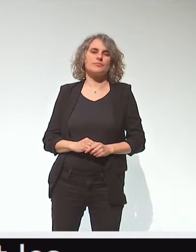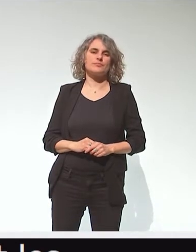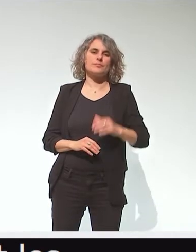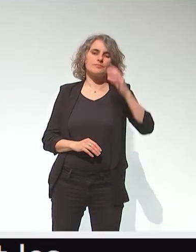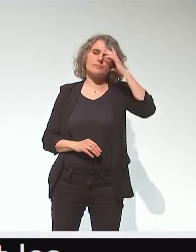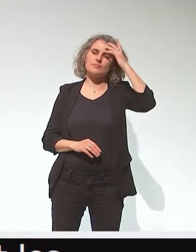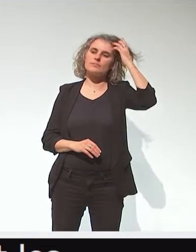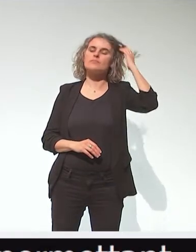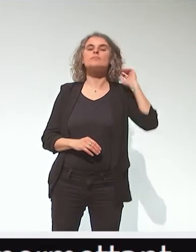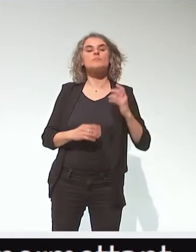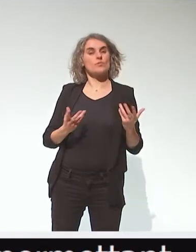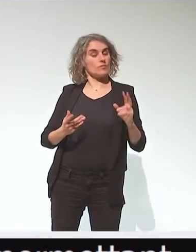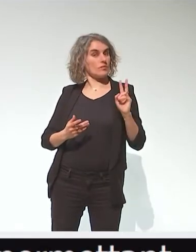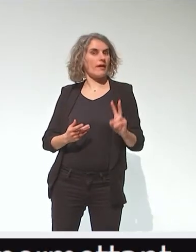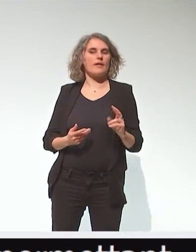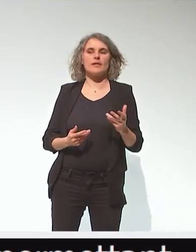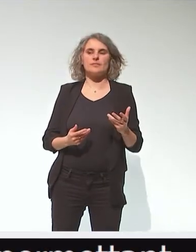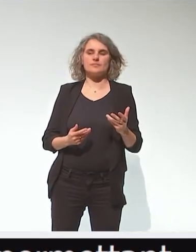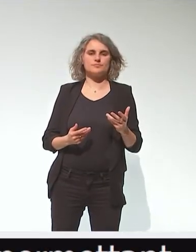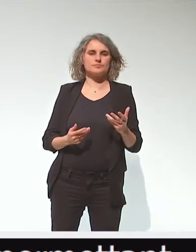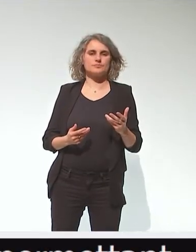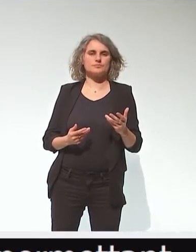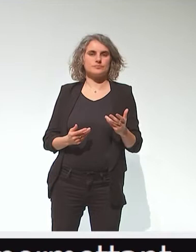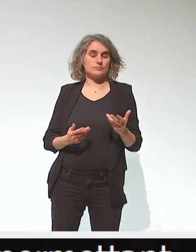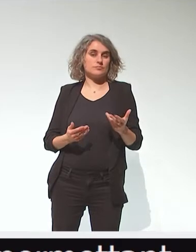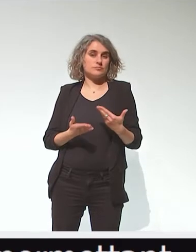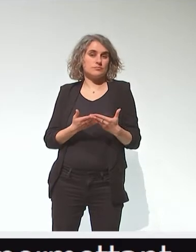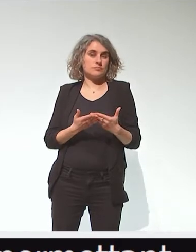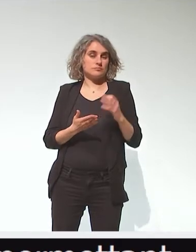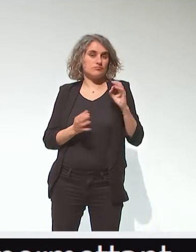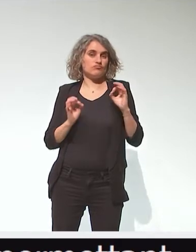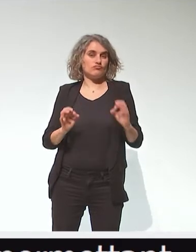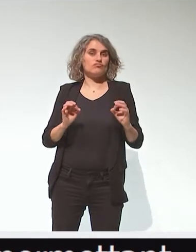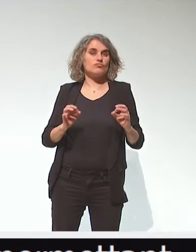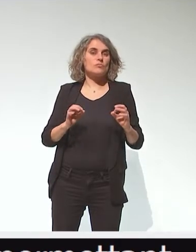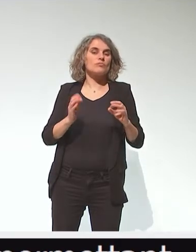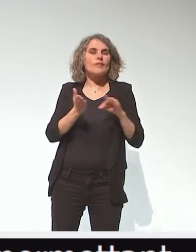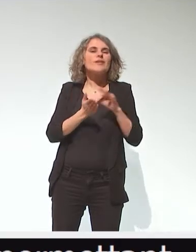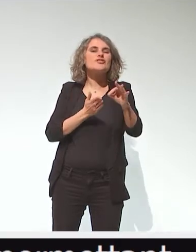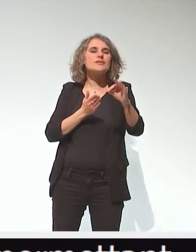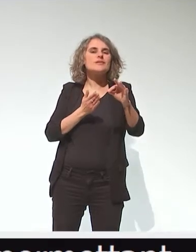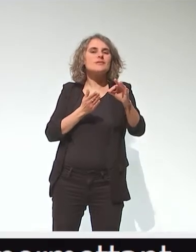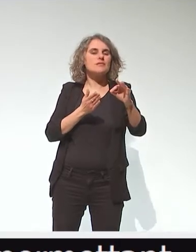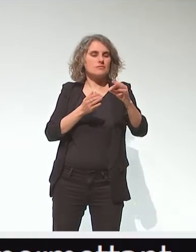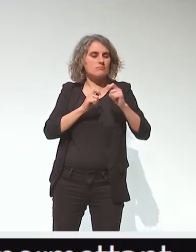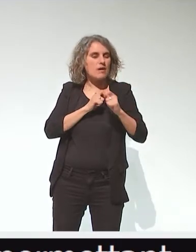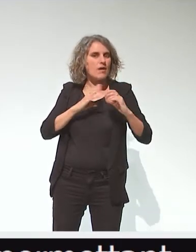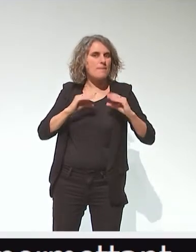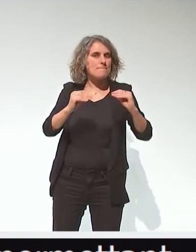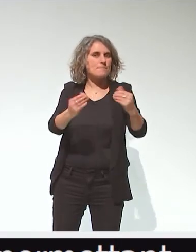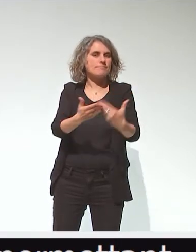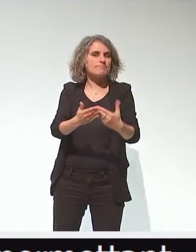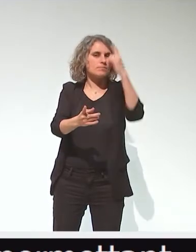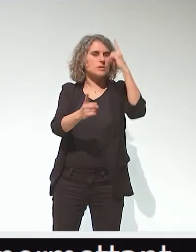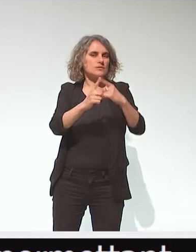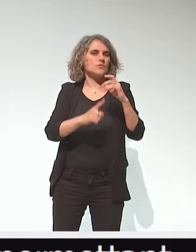elements that will continue throughout the implementation of the strategy. But this we have seen as really first